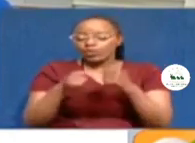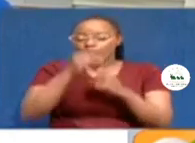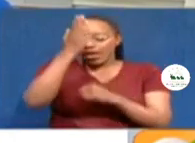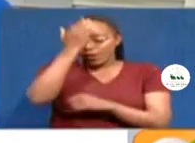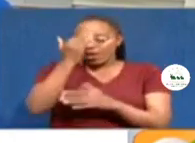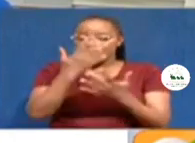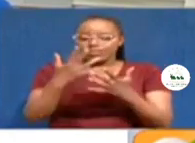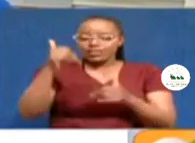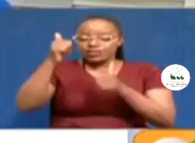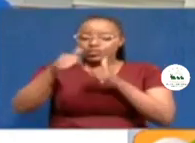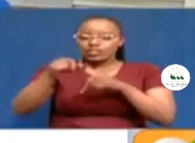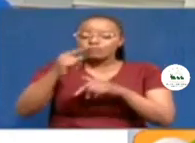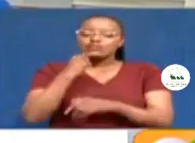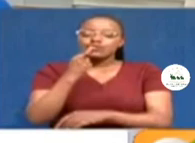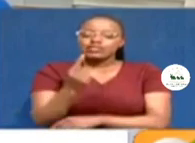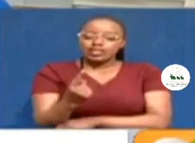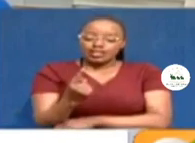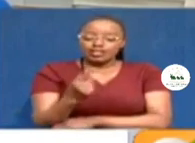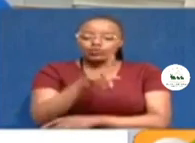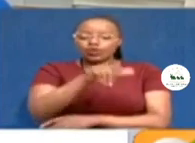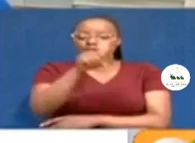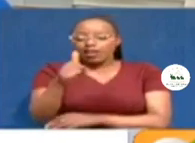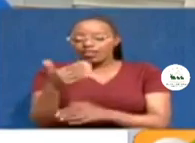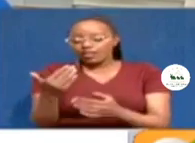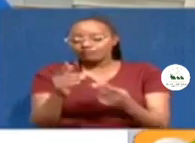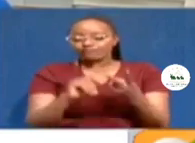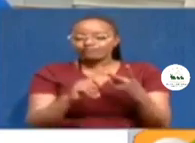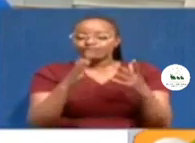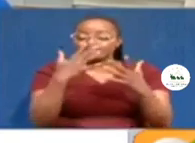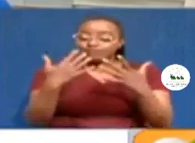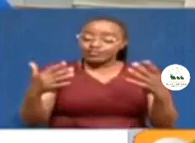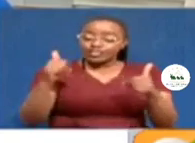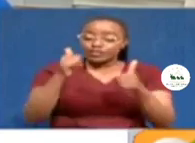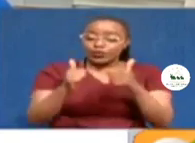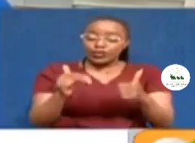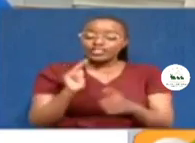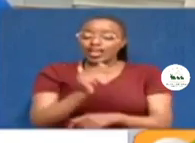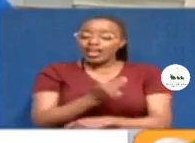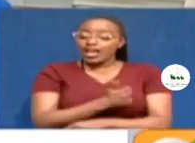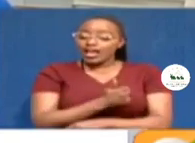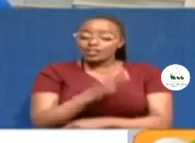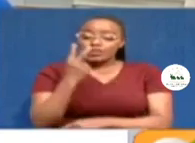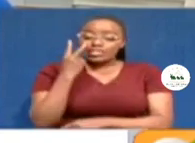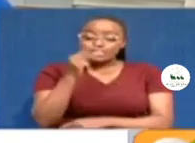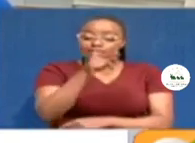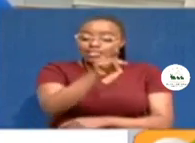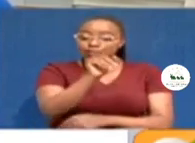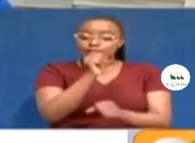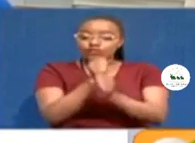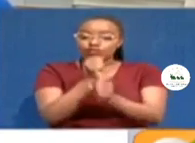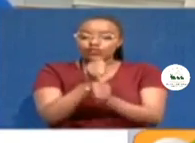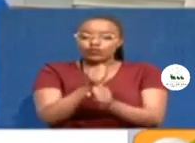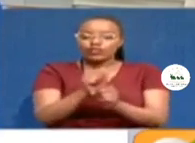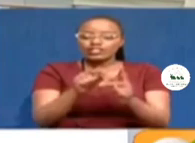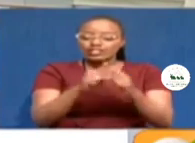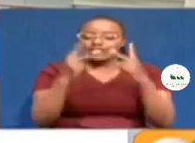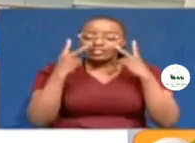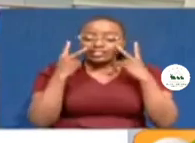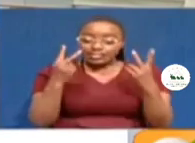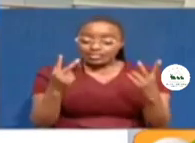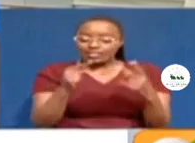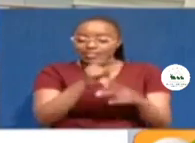the things that they are saying to one another, the things that we are seeing them do, we begin seeing